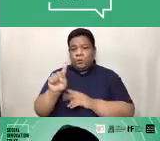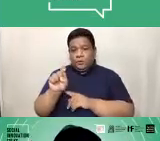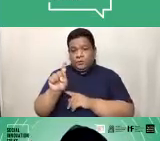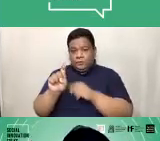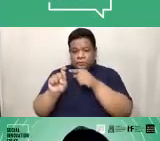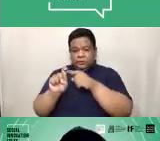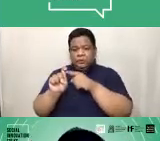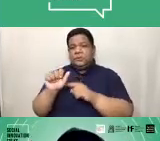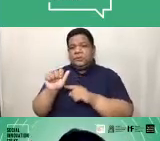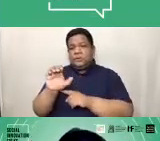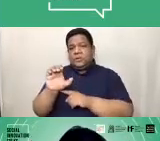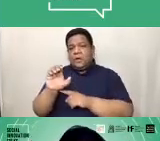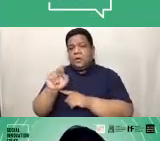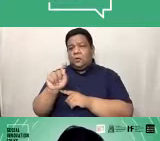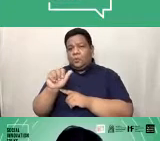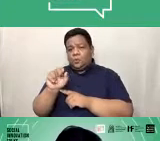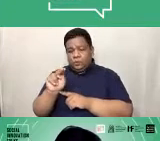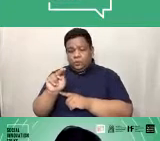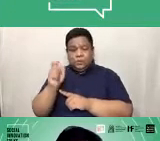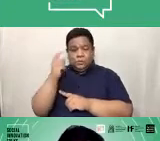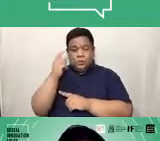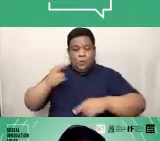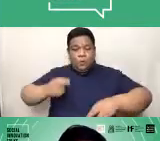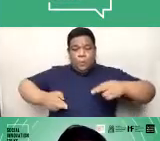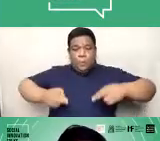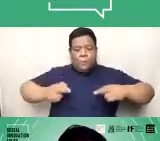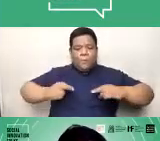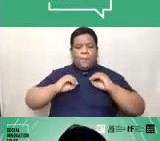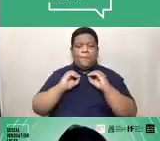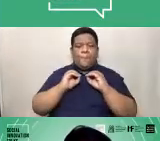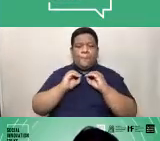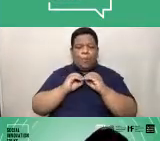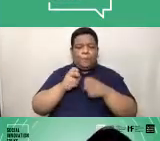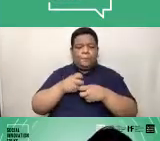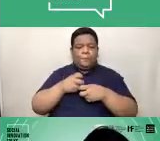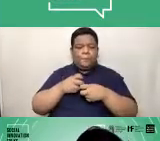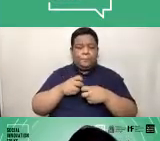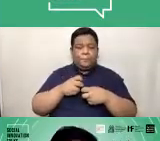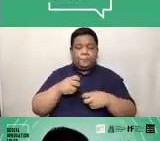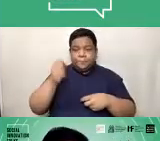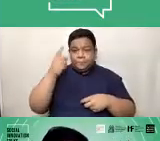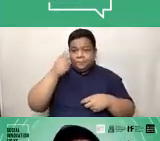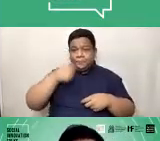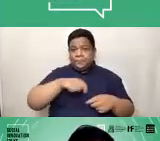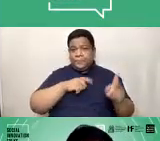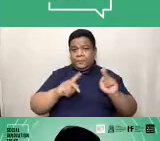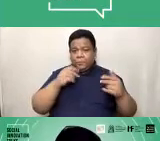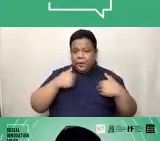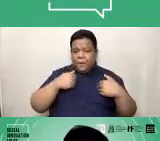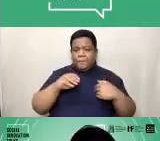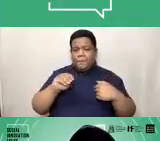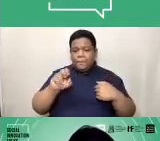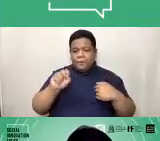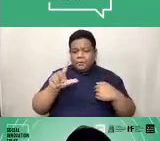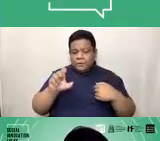actuation. And for a robot, it's actually a lot more difficult. You know, as humans, we have muscles, we have bones and tendons